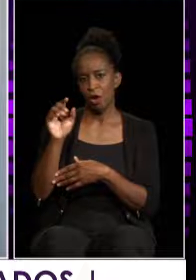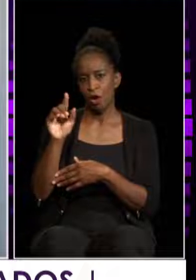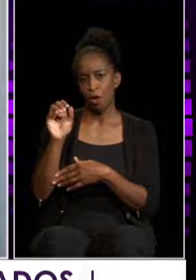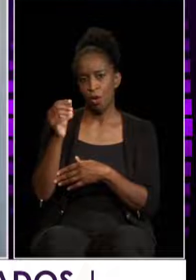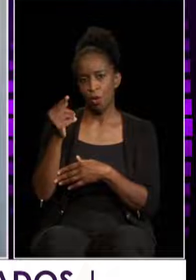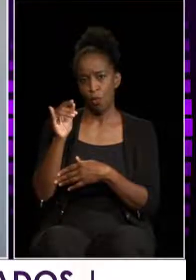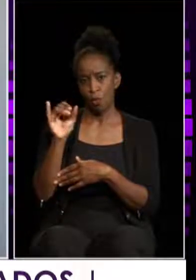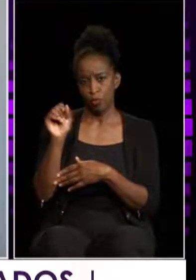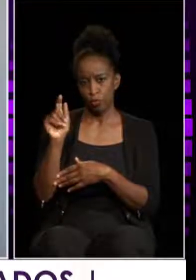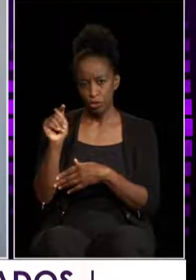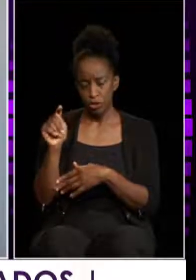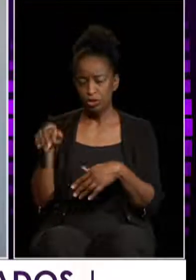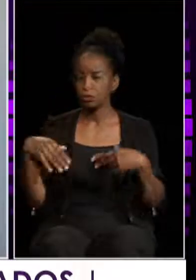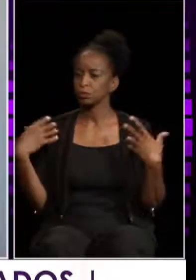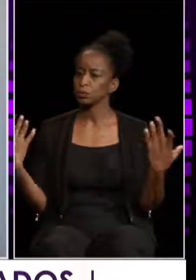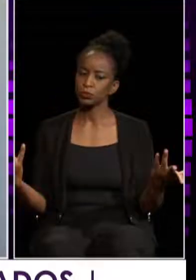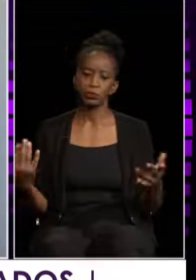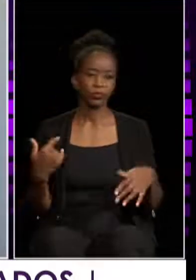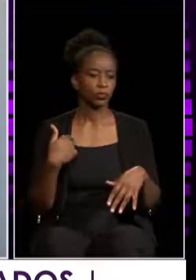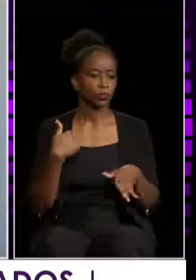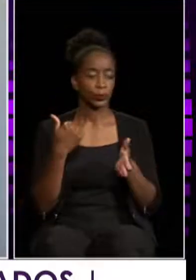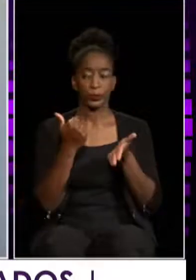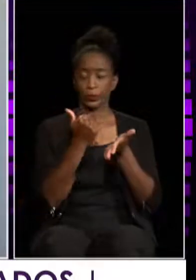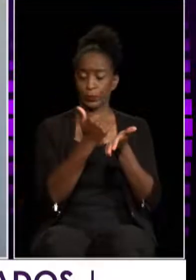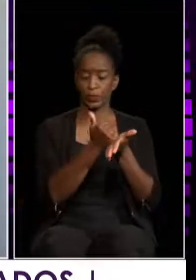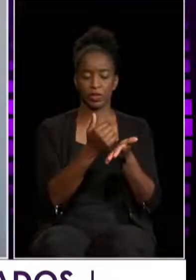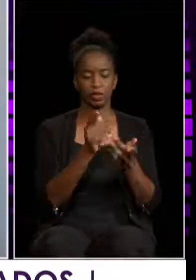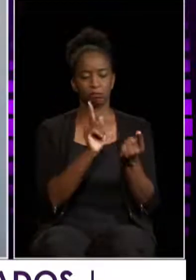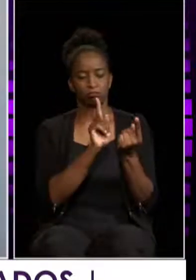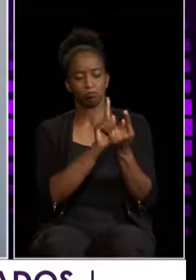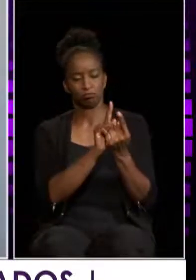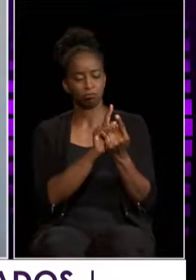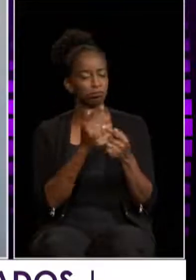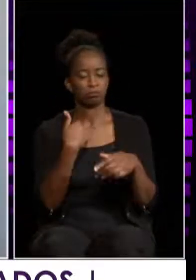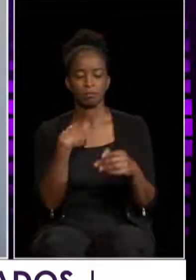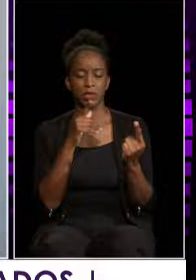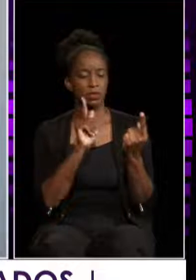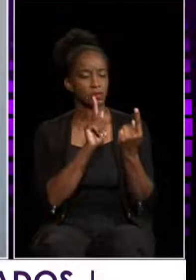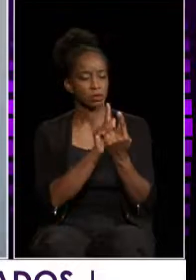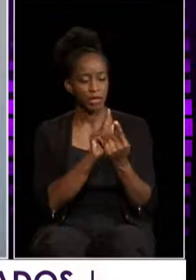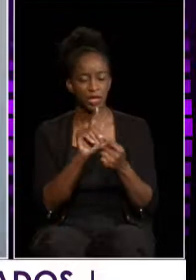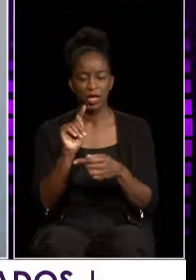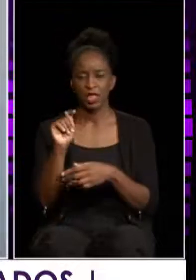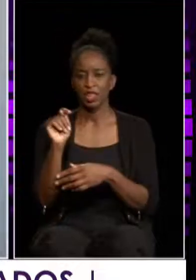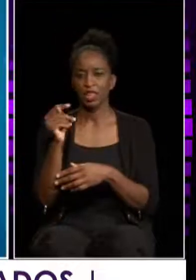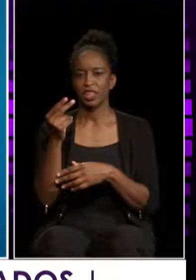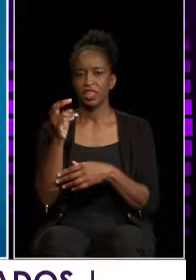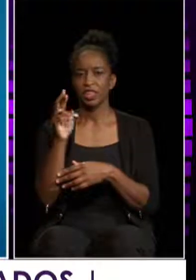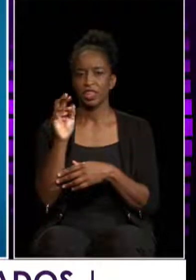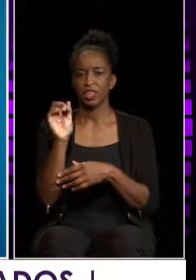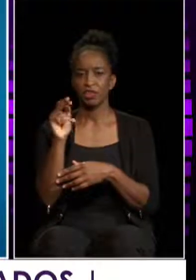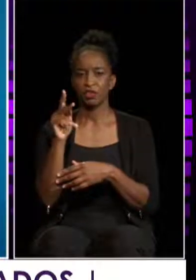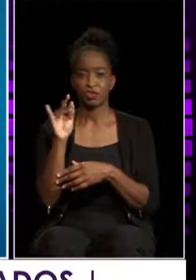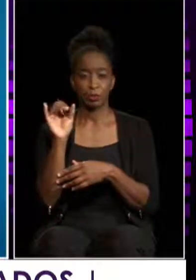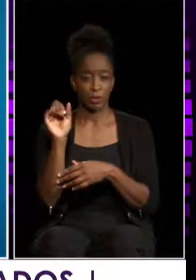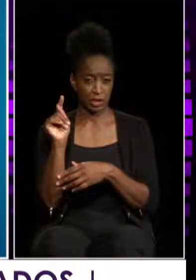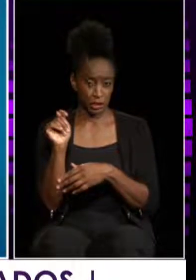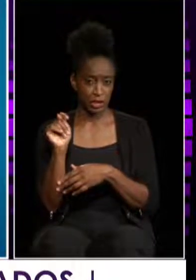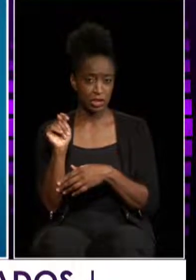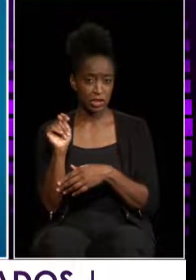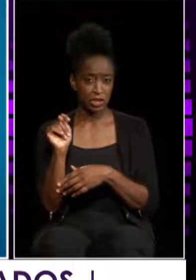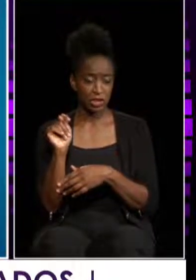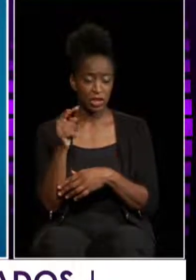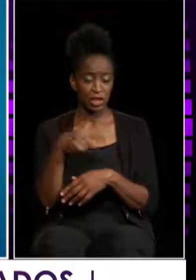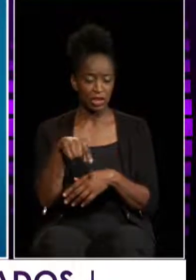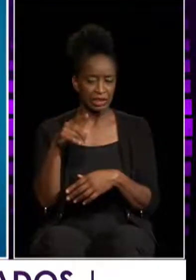fear of judgment. I think that is the biggest issue that we've had so far. Thank you so much, Ms. Jones. And